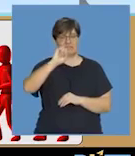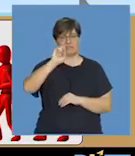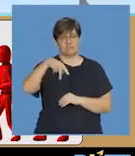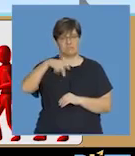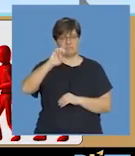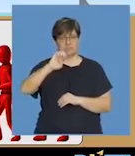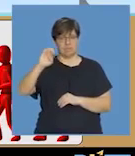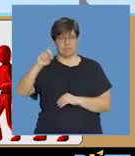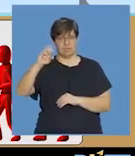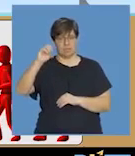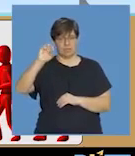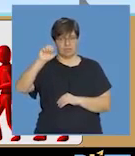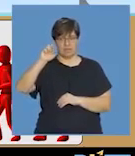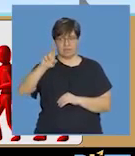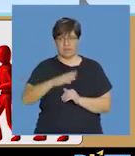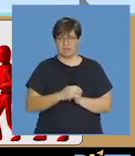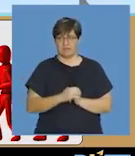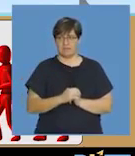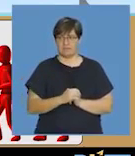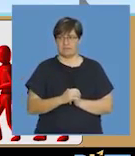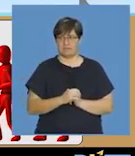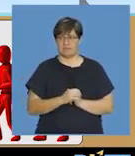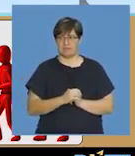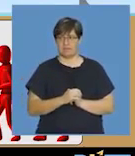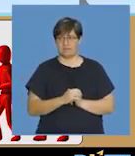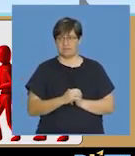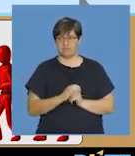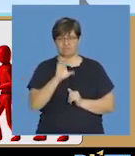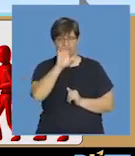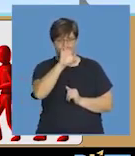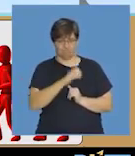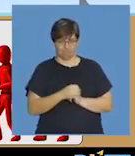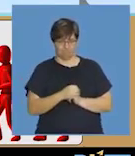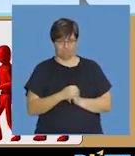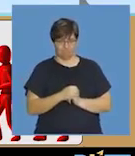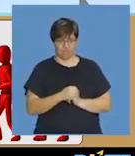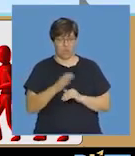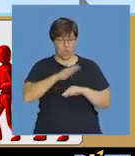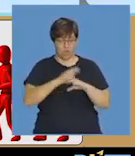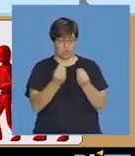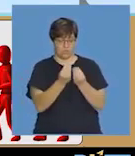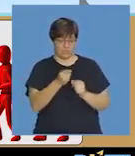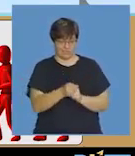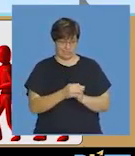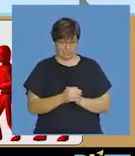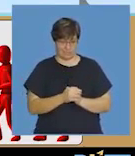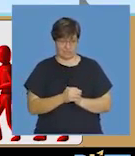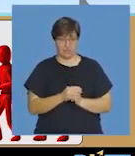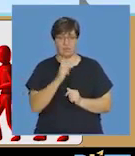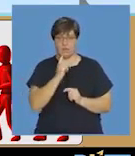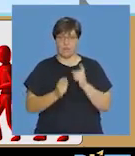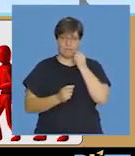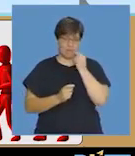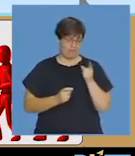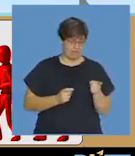There we go. That's the word I'm thinking of. On our little object. There we go. So, I'm now going to put a man